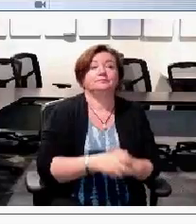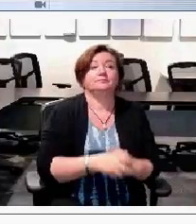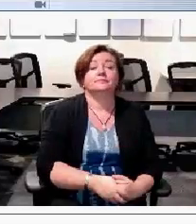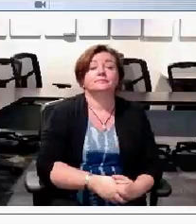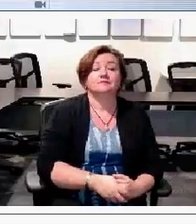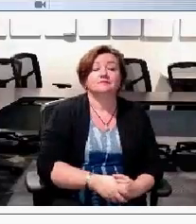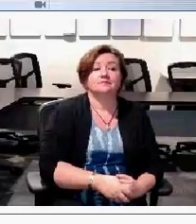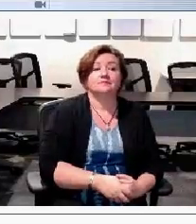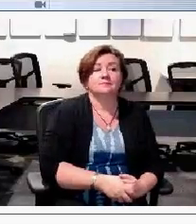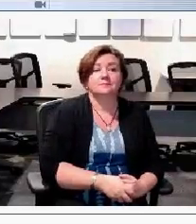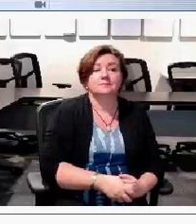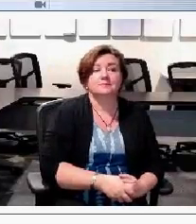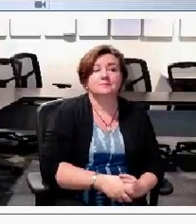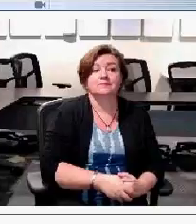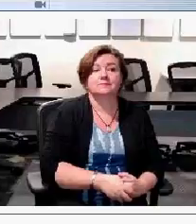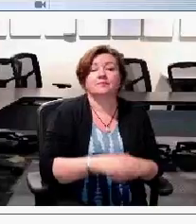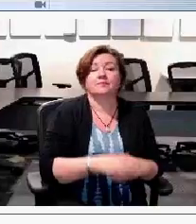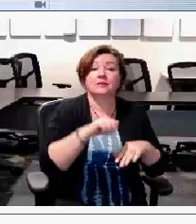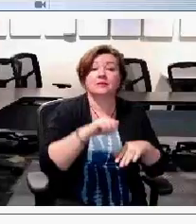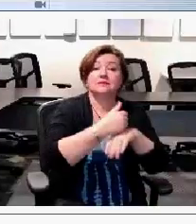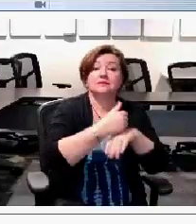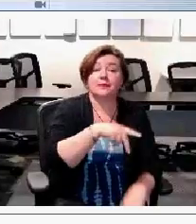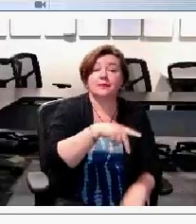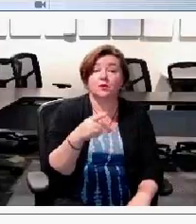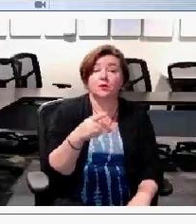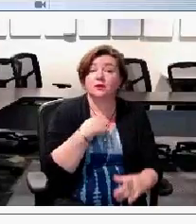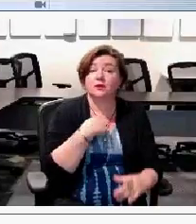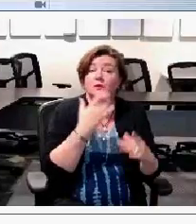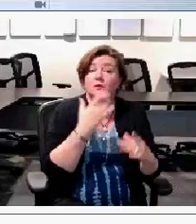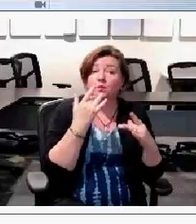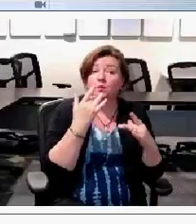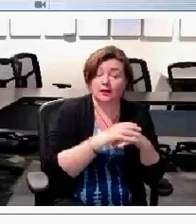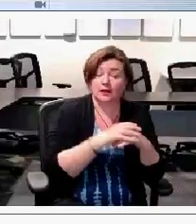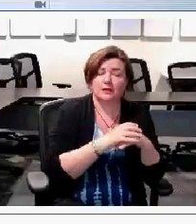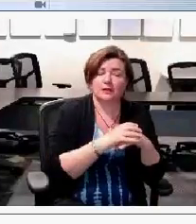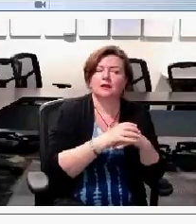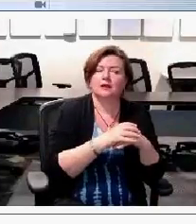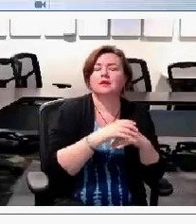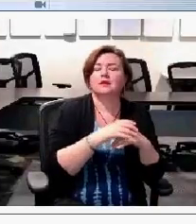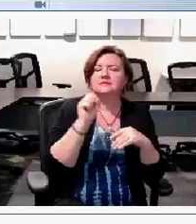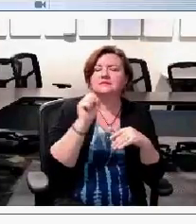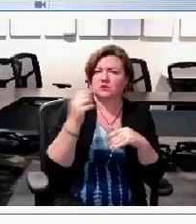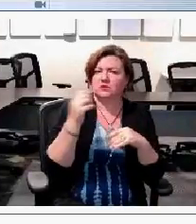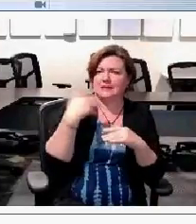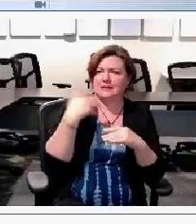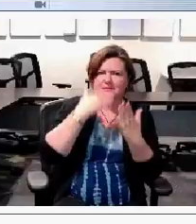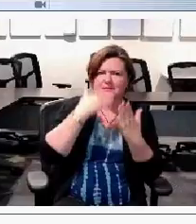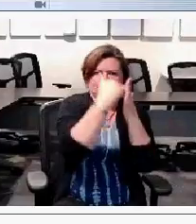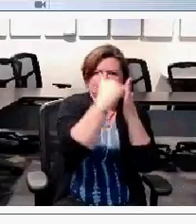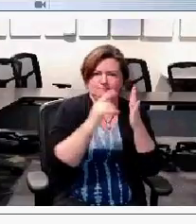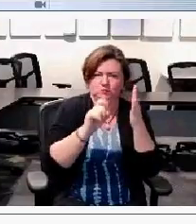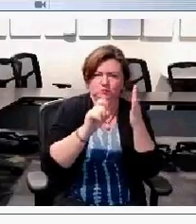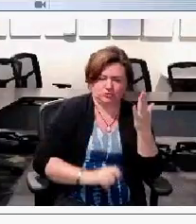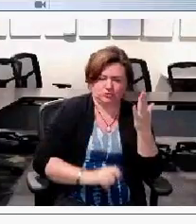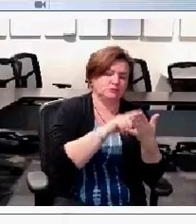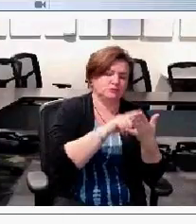So just in creating the PowerPoint, I tried to address some of the questions that Sarah sent. So I think for our vision,